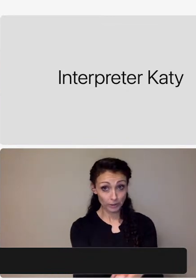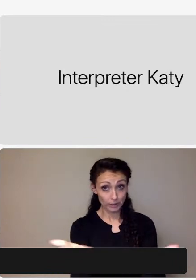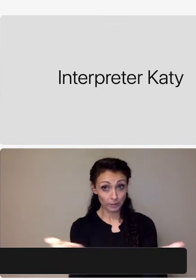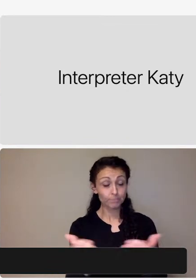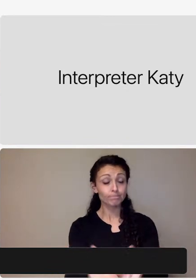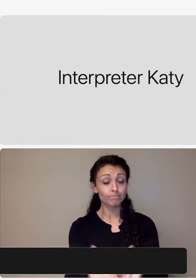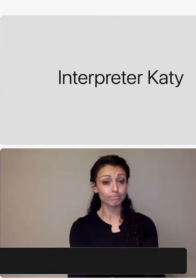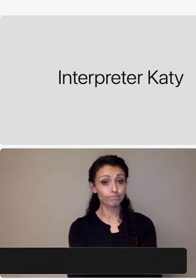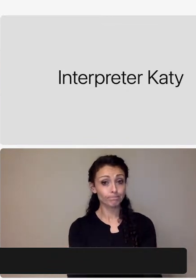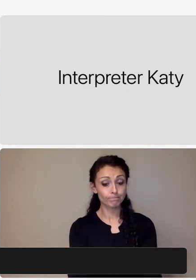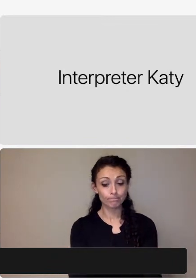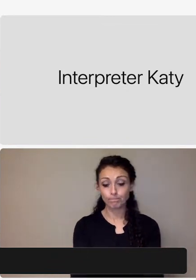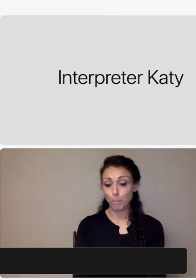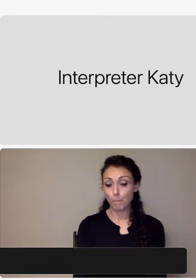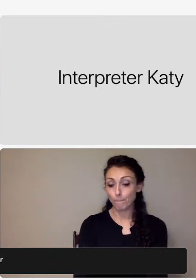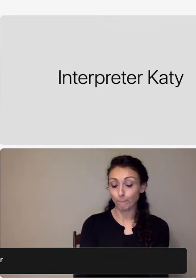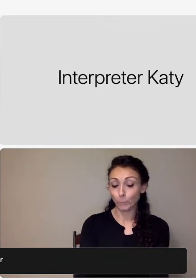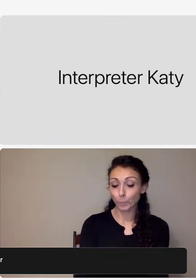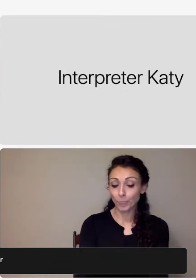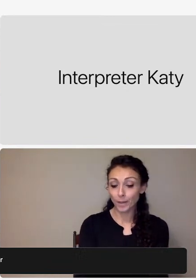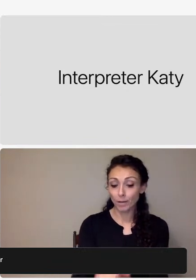member pat haro